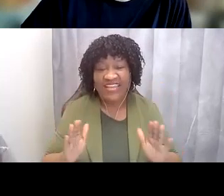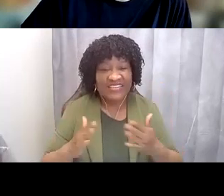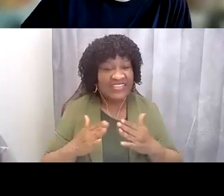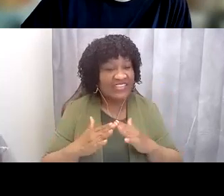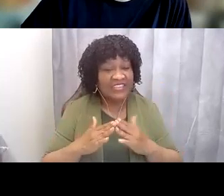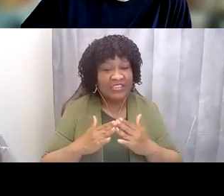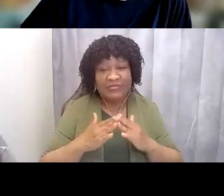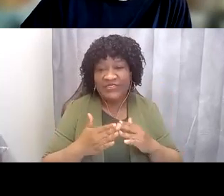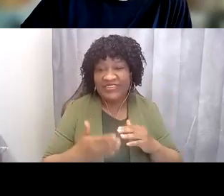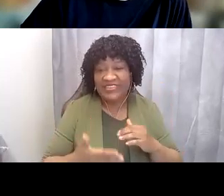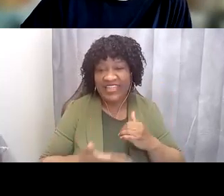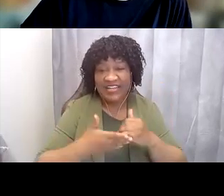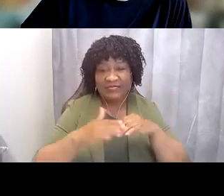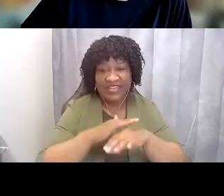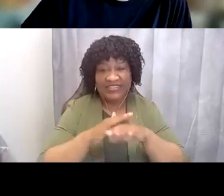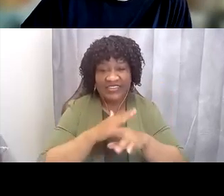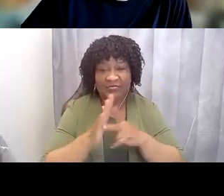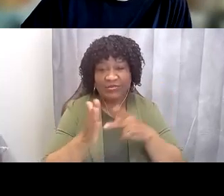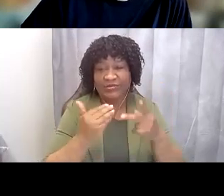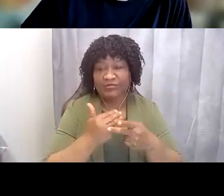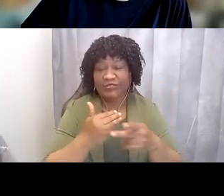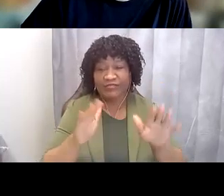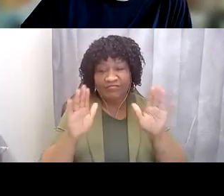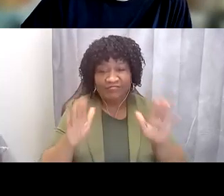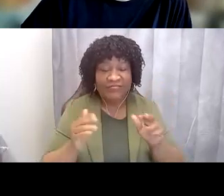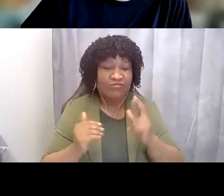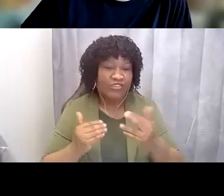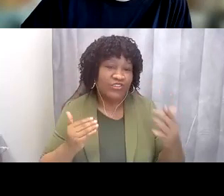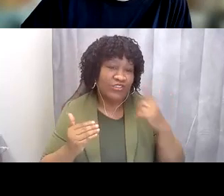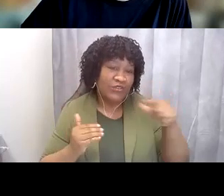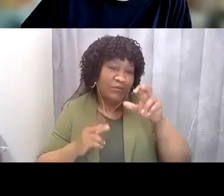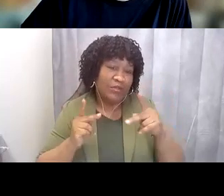access program, which is a super amazing resource for folks